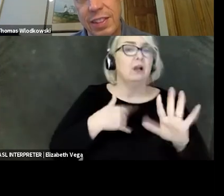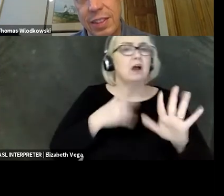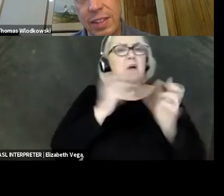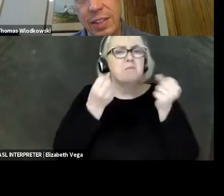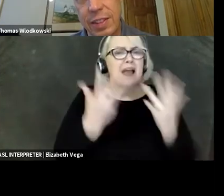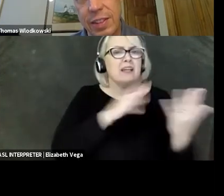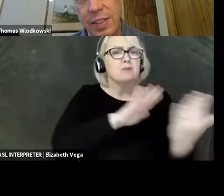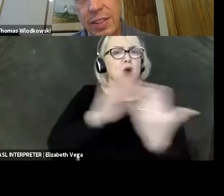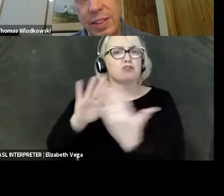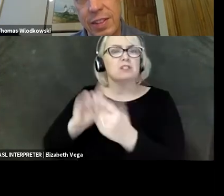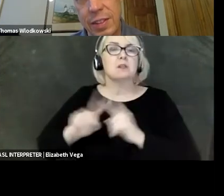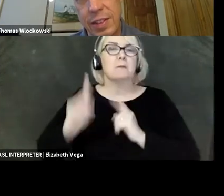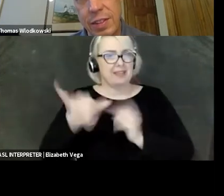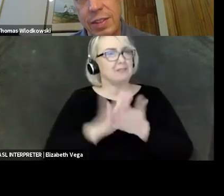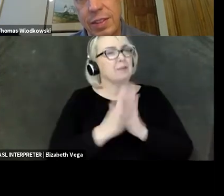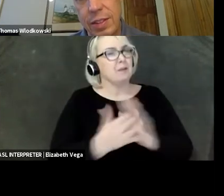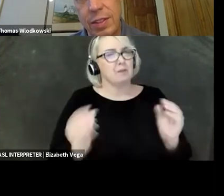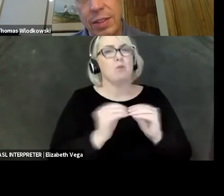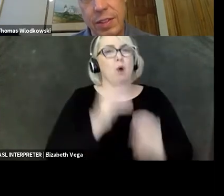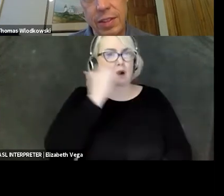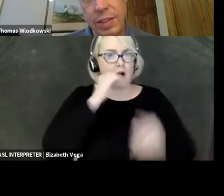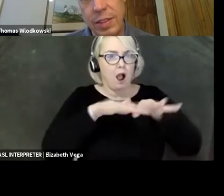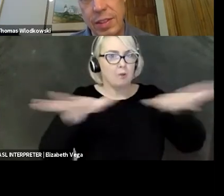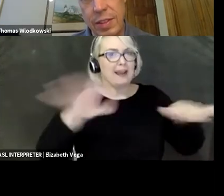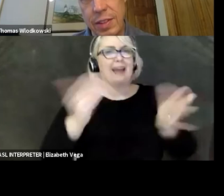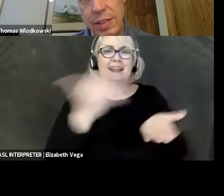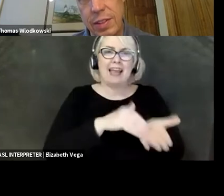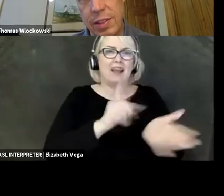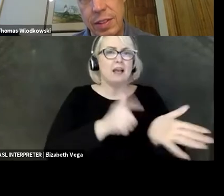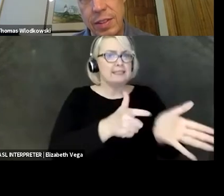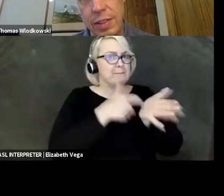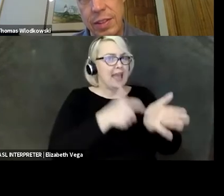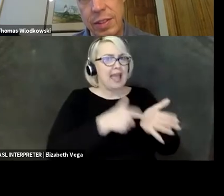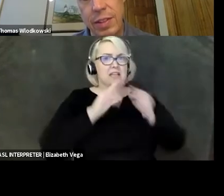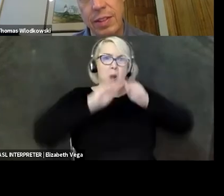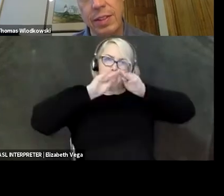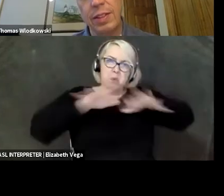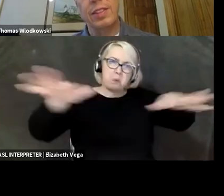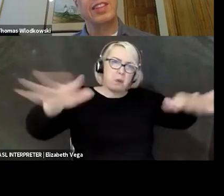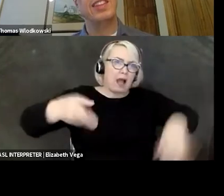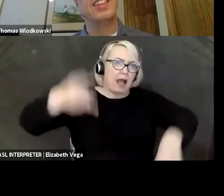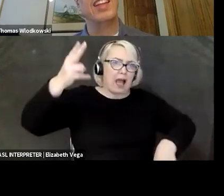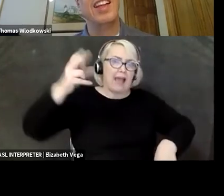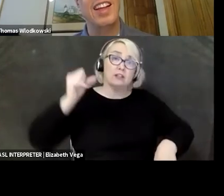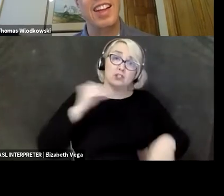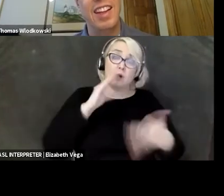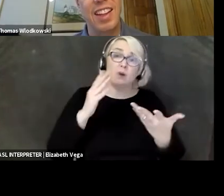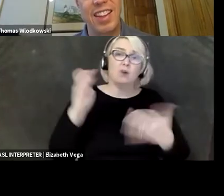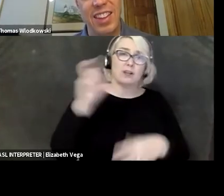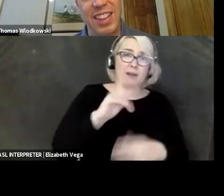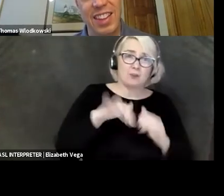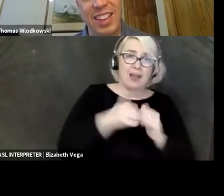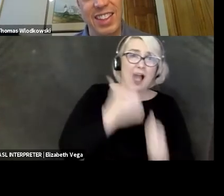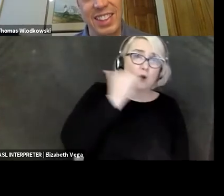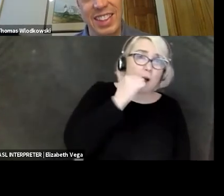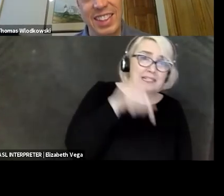but it's becoming far more prevalent now. And again, the demand is very high. So again, we go back to how common is this and how much do we need it